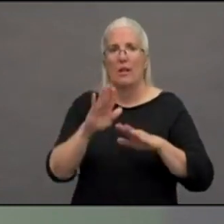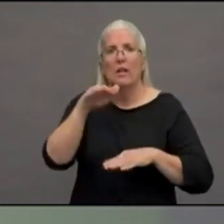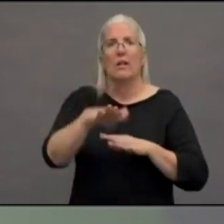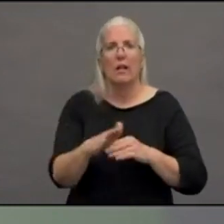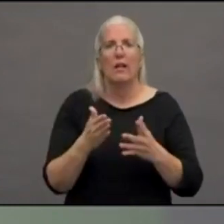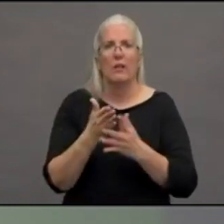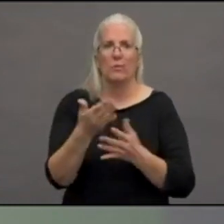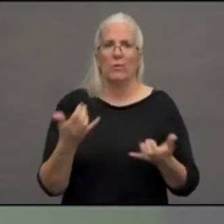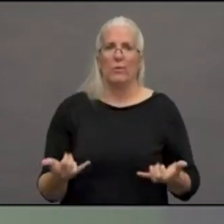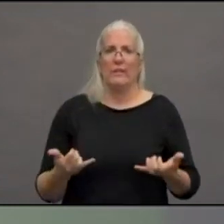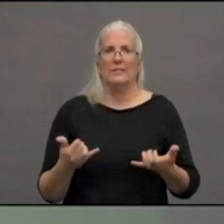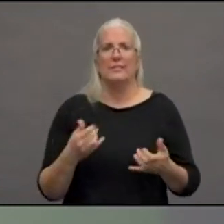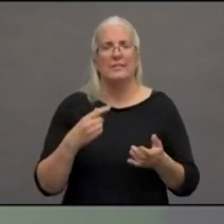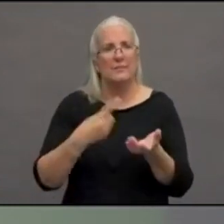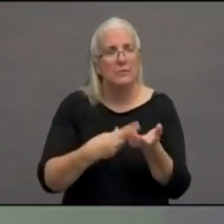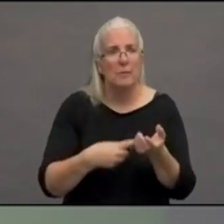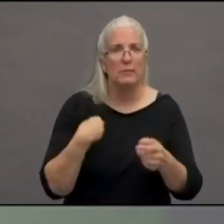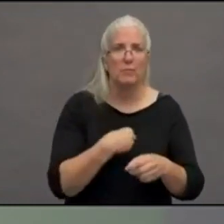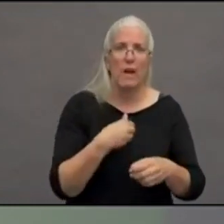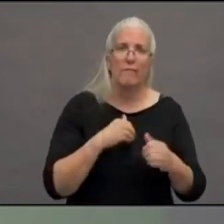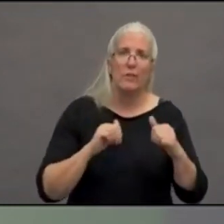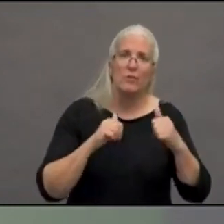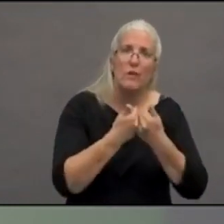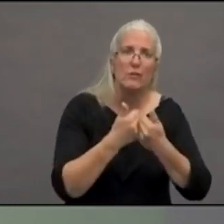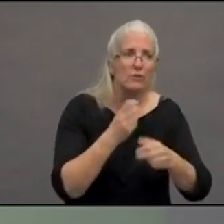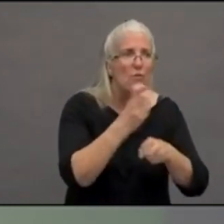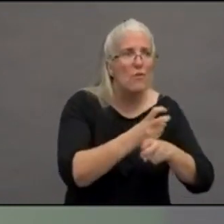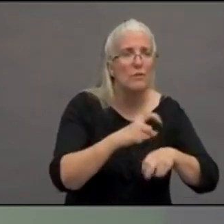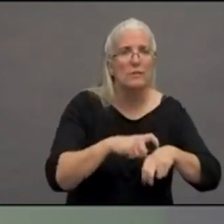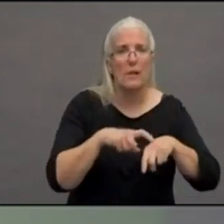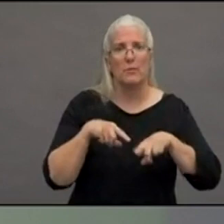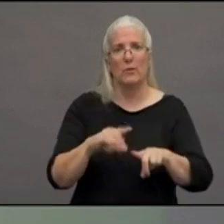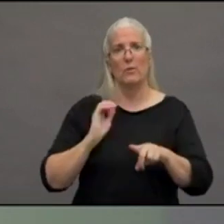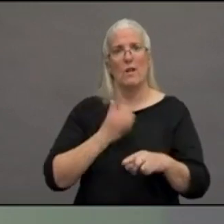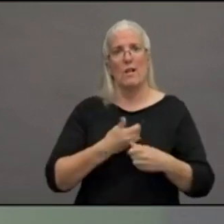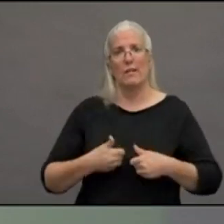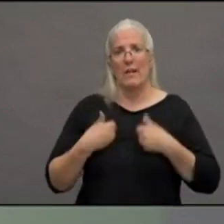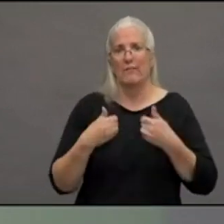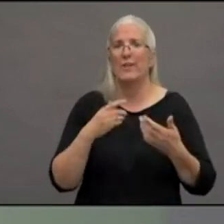This is a really hard time. People need to know that this is a really hard time.